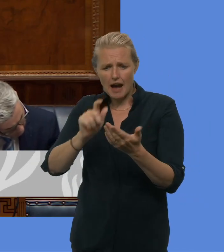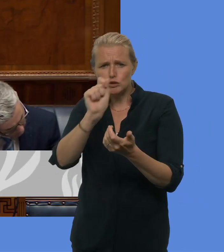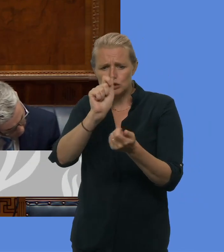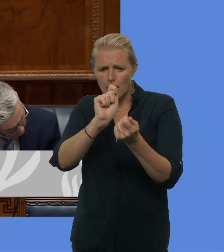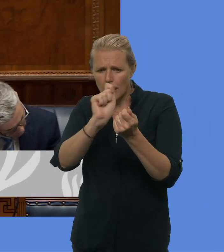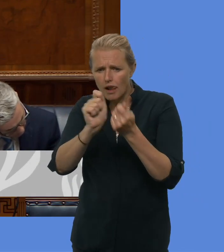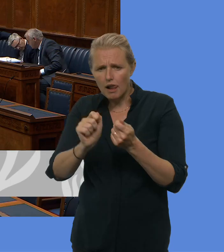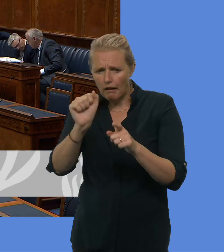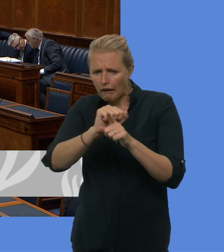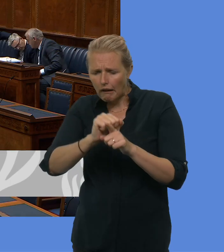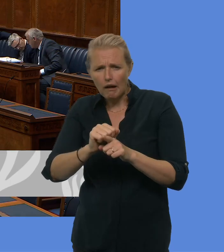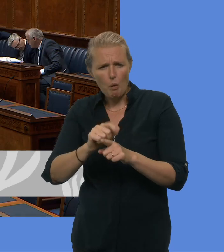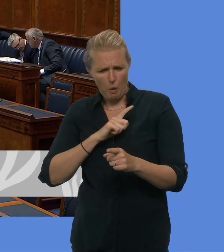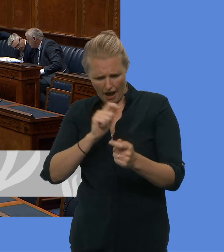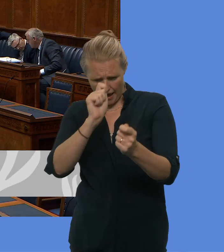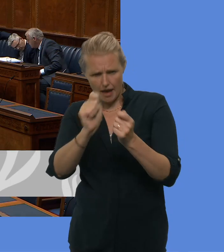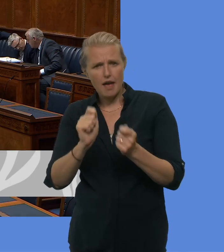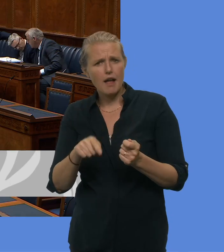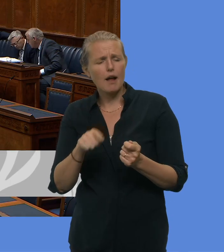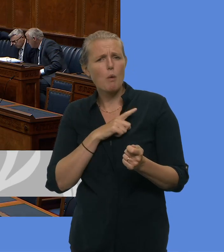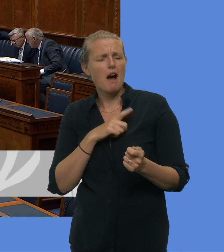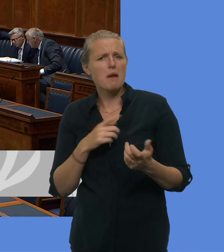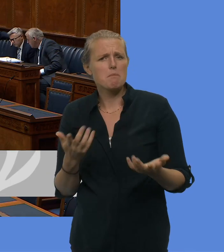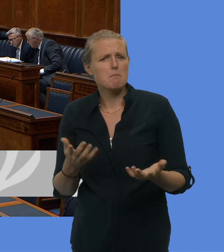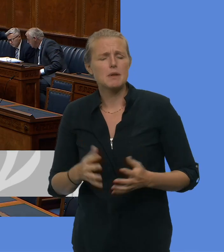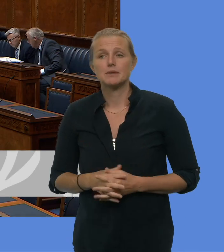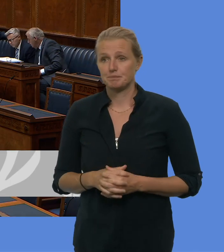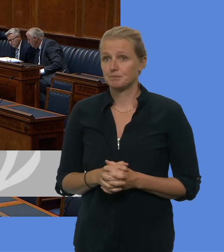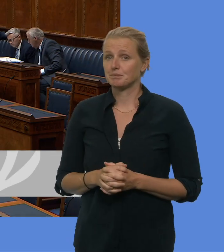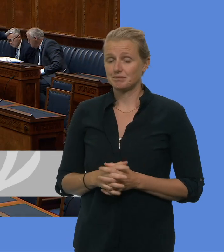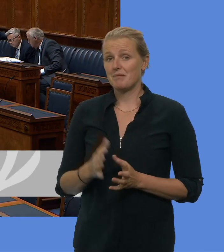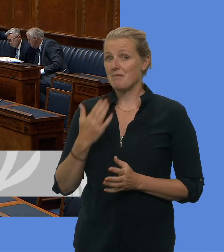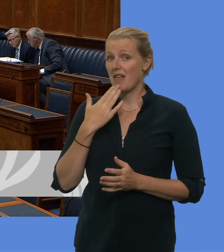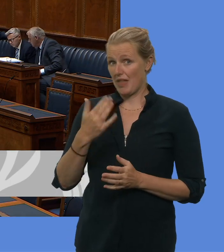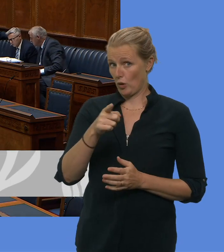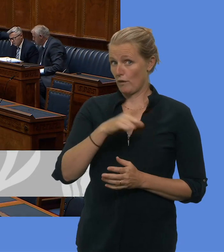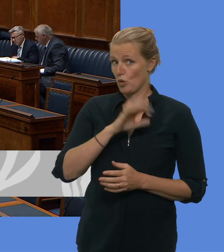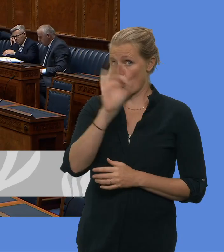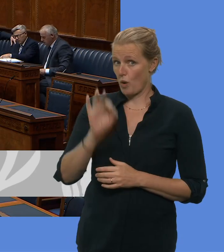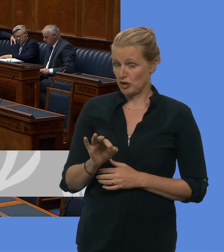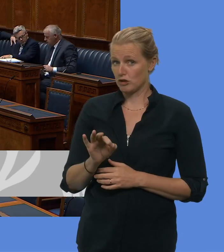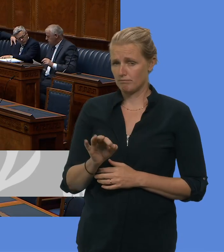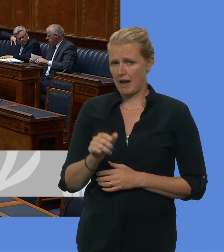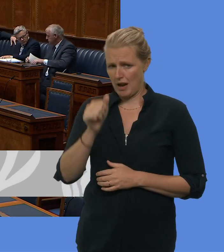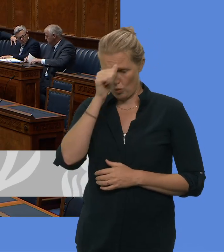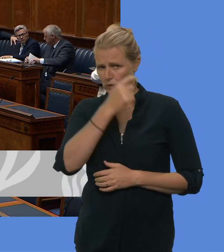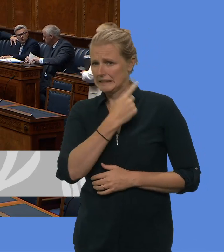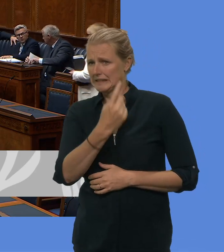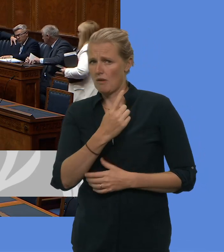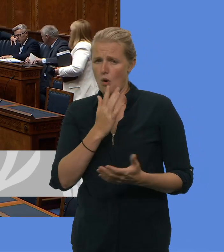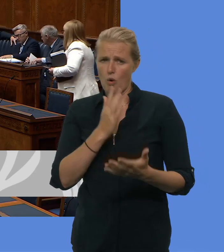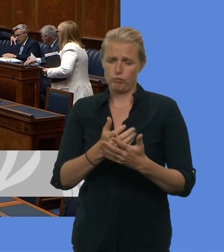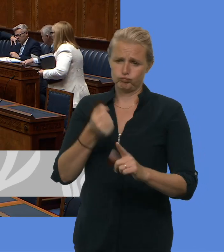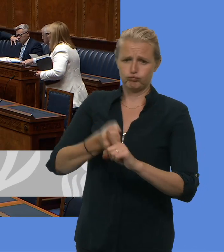Central Integrated? Well, Mr. Speaker, I kind of thank Mr. Dunn for that question. I know he has advocated for